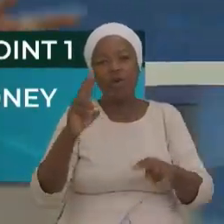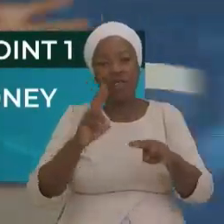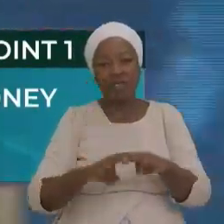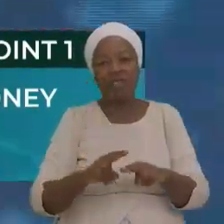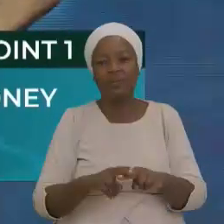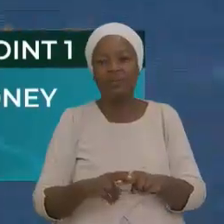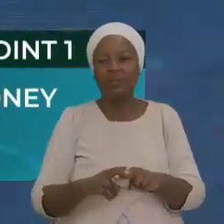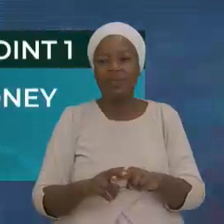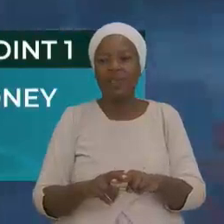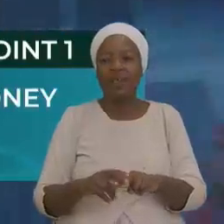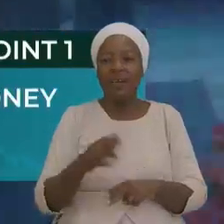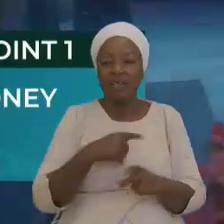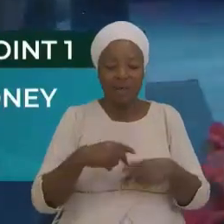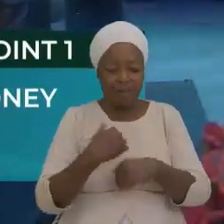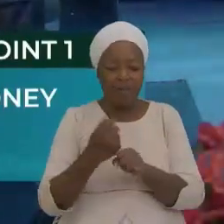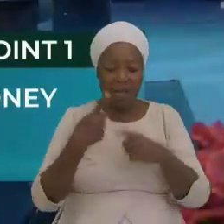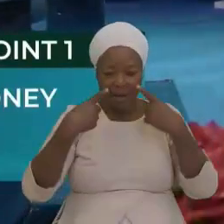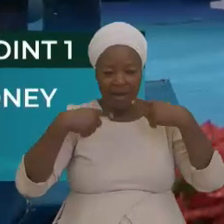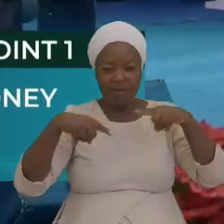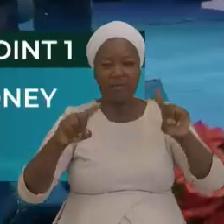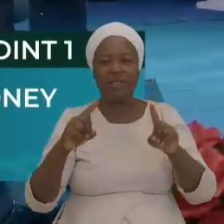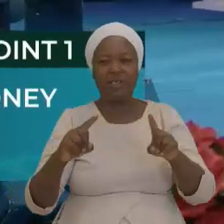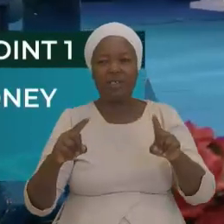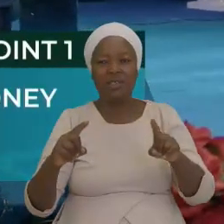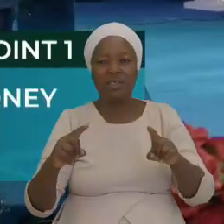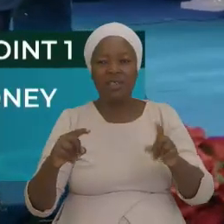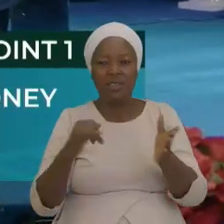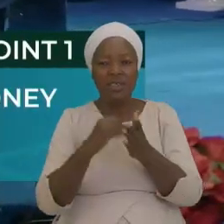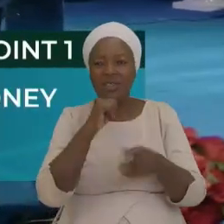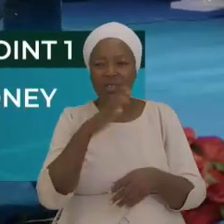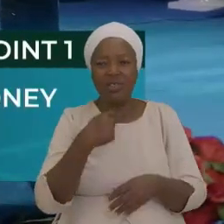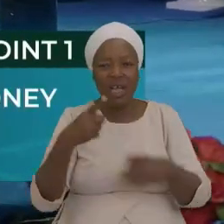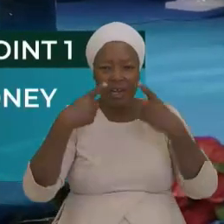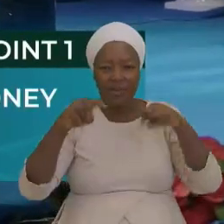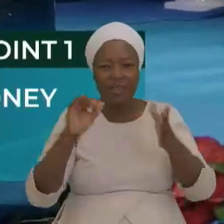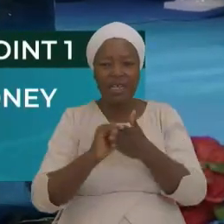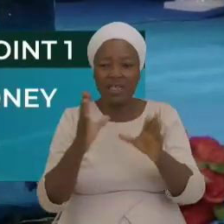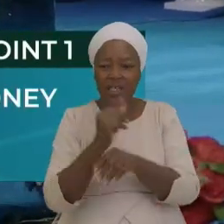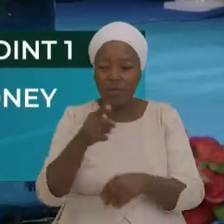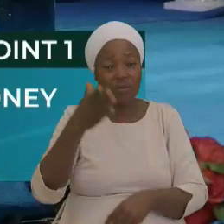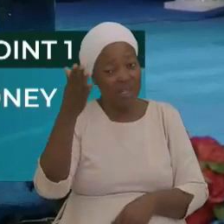They make announcements. It's not the announcements that take you there.